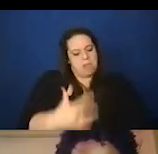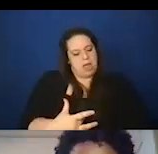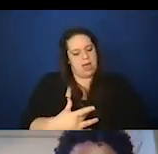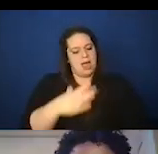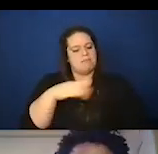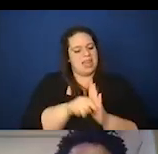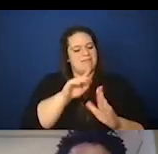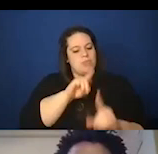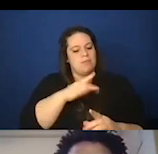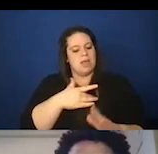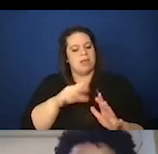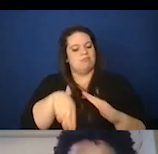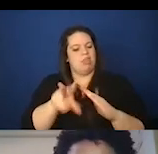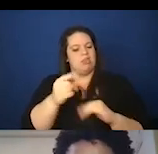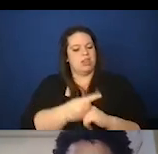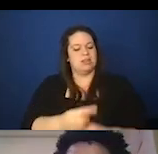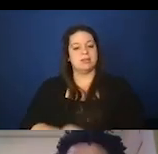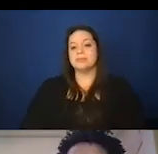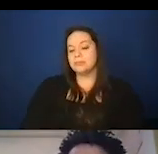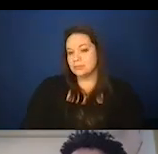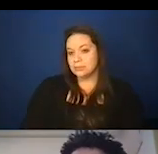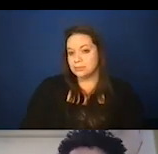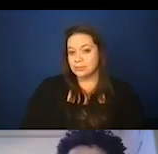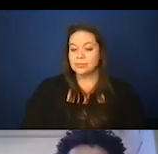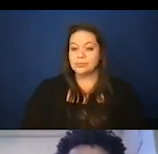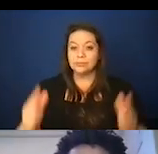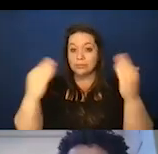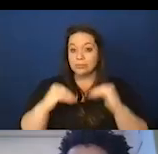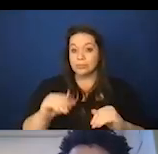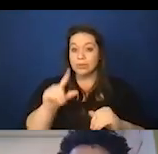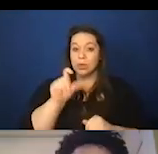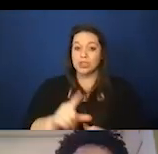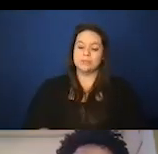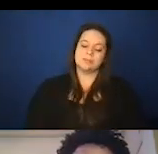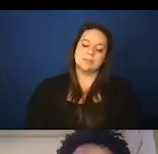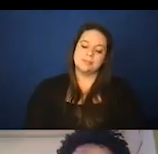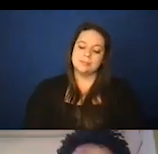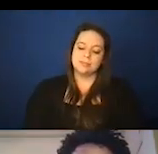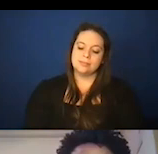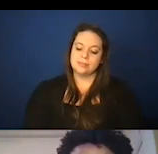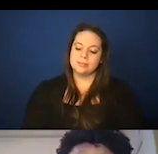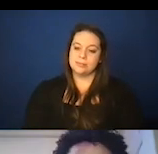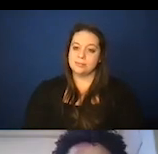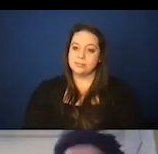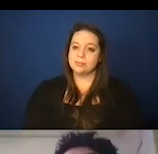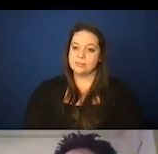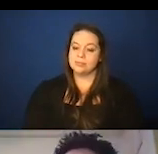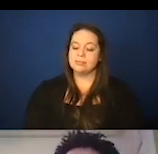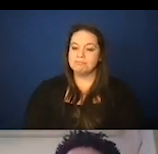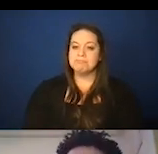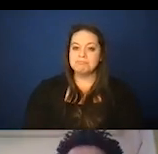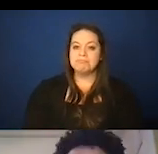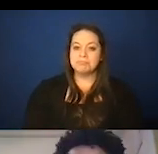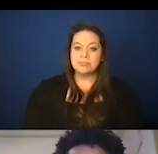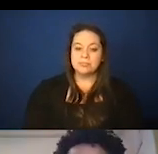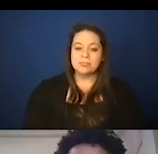question. The speed with which the vaccine was developed has been a cause for concern.